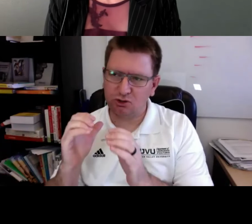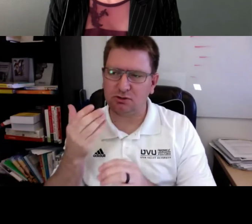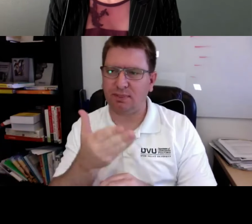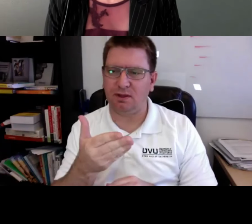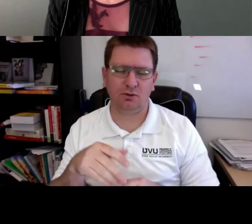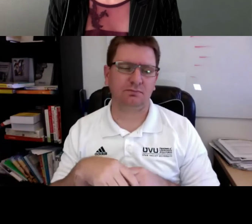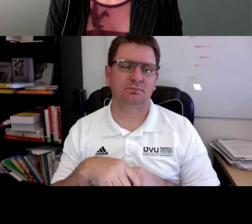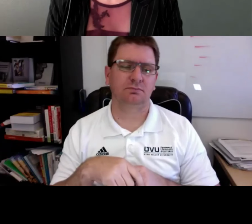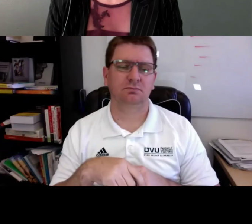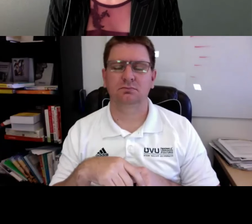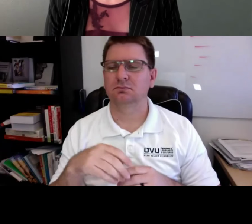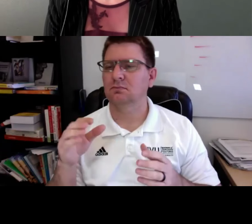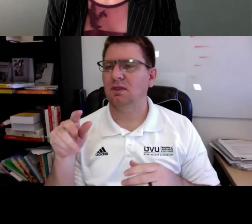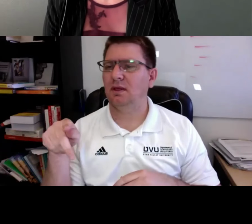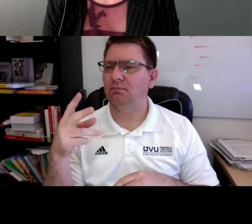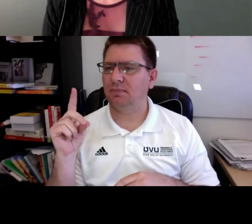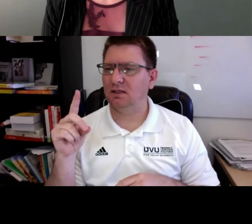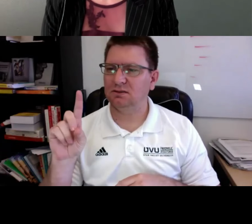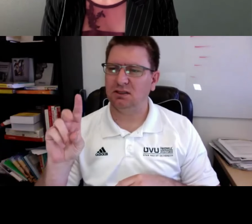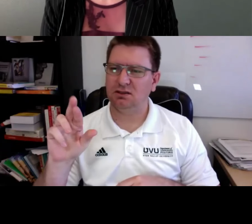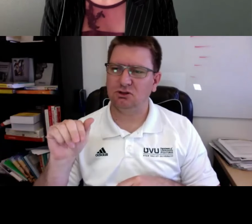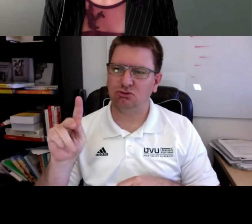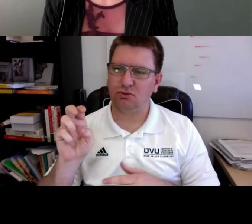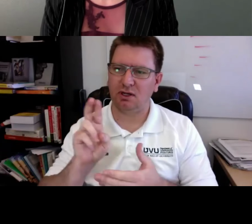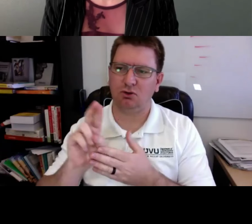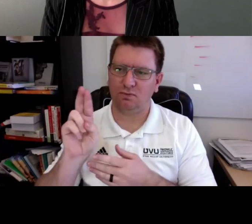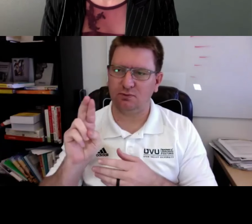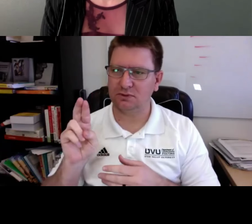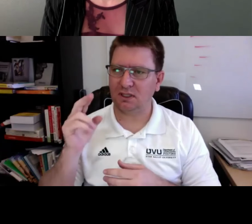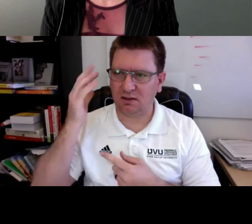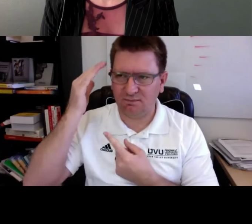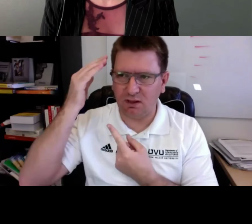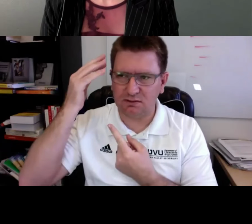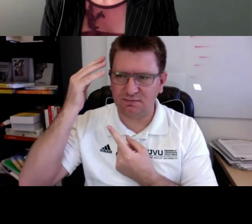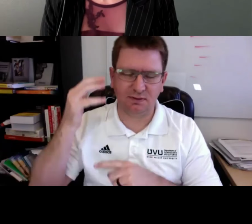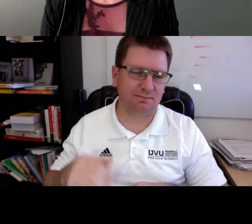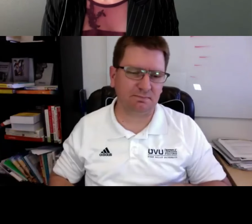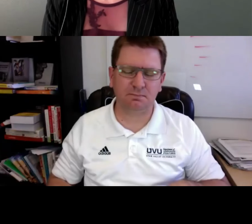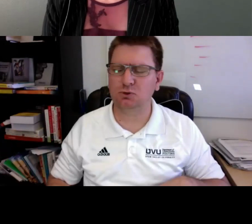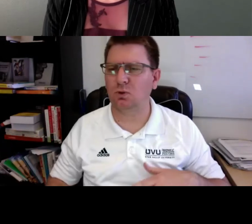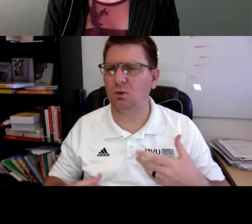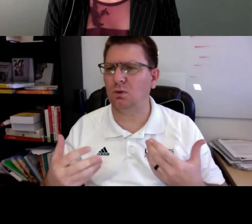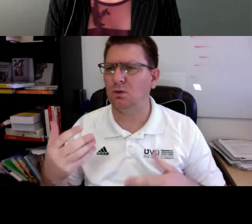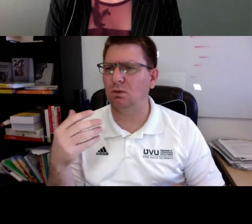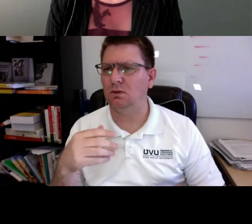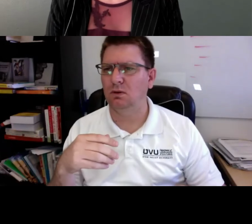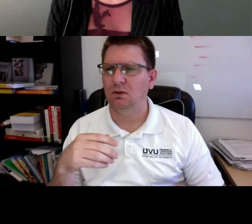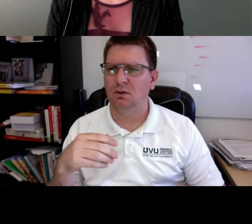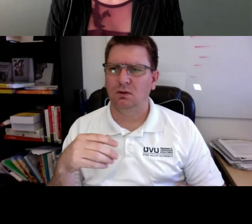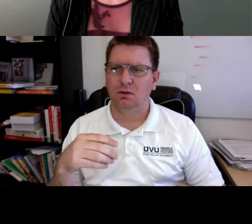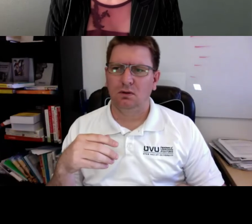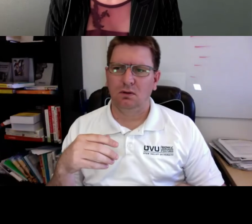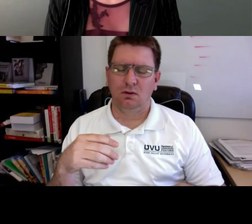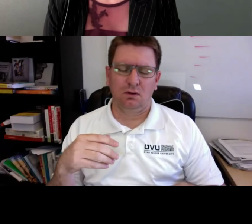so I graduated with a communications degree there. Then I had a PhD in philosophy from